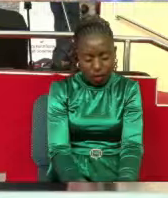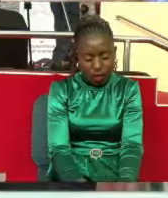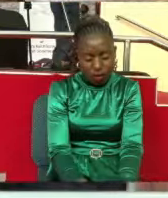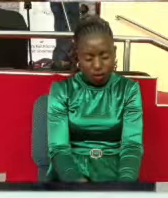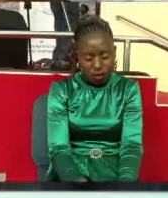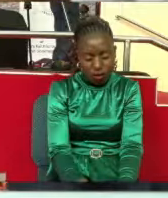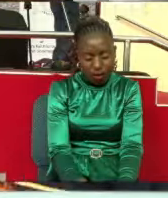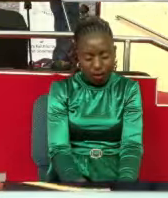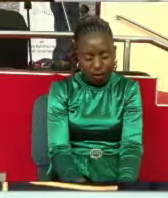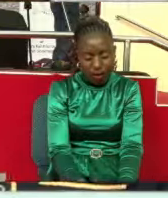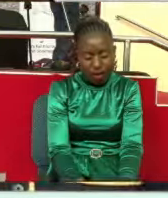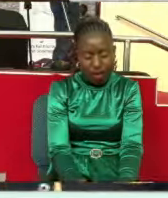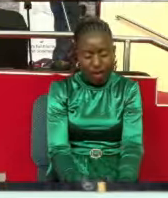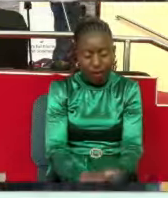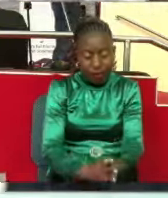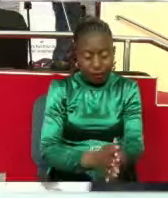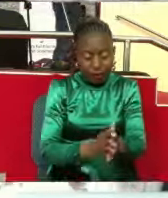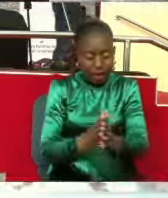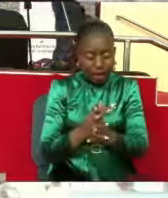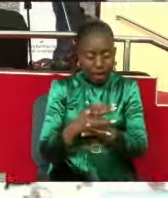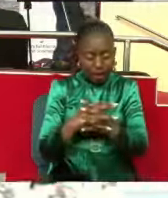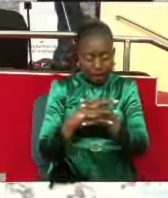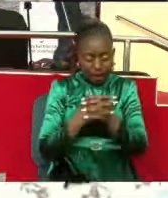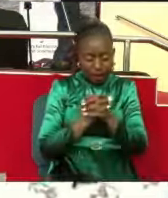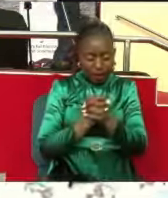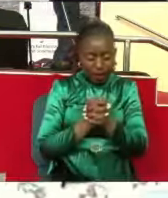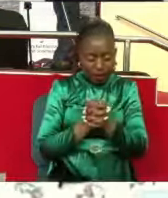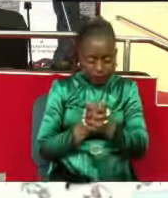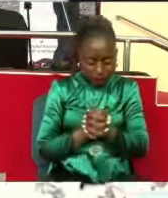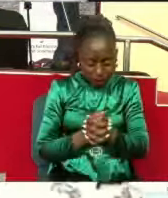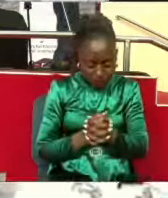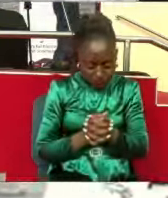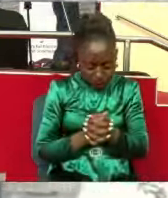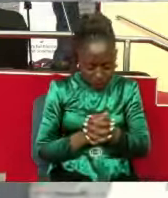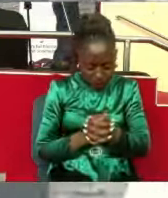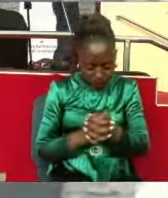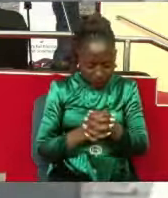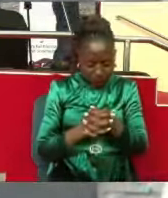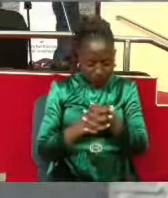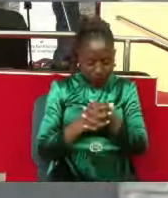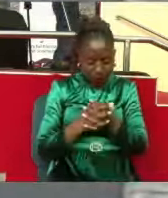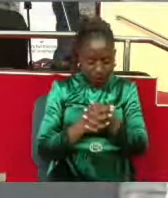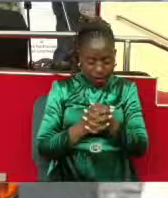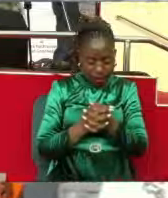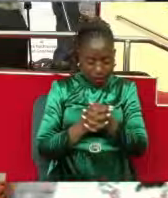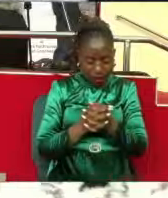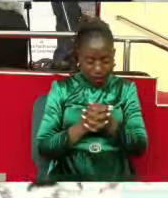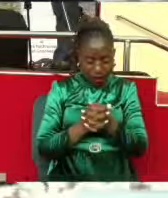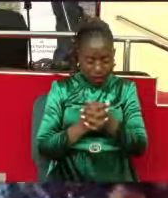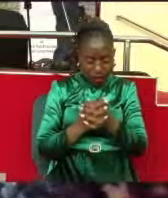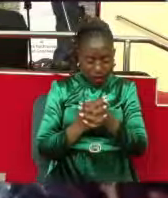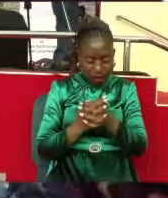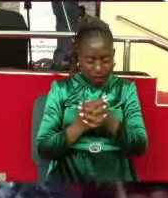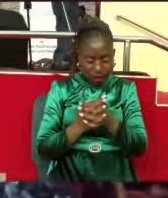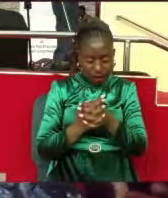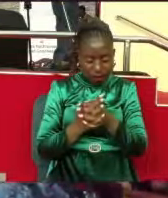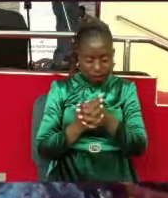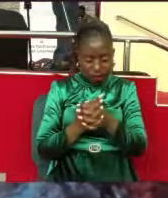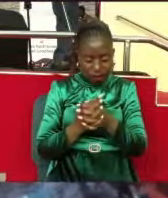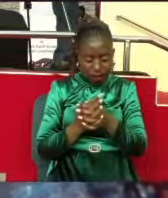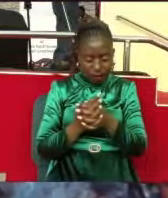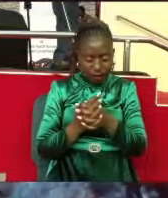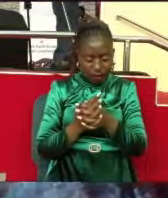today. Come on, someone, praise extravagantly. Praise extravagantly. Let the enemy get into